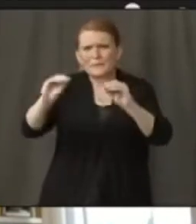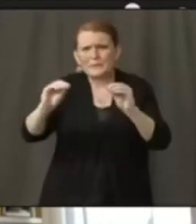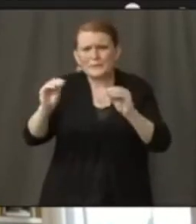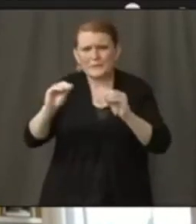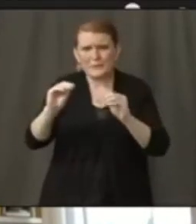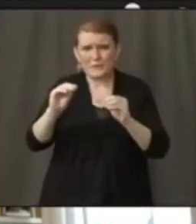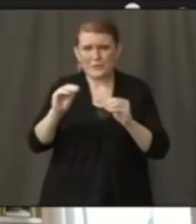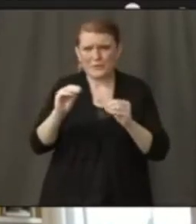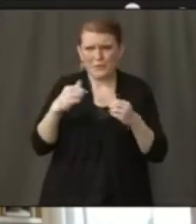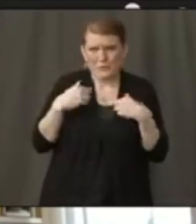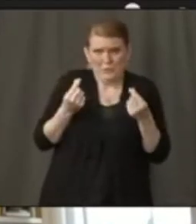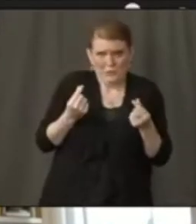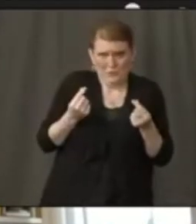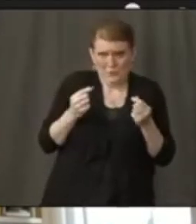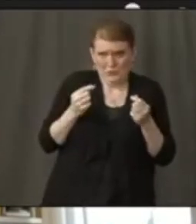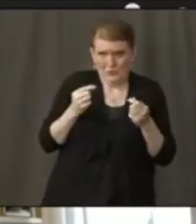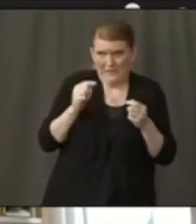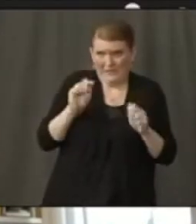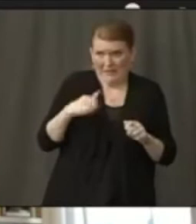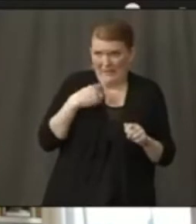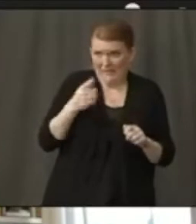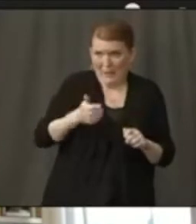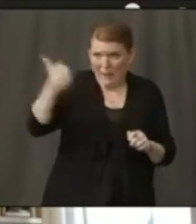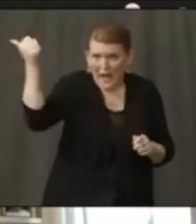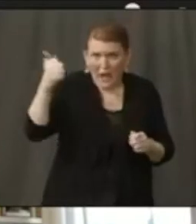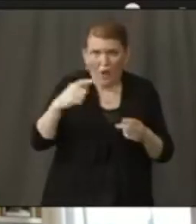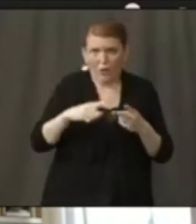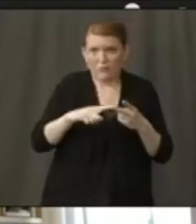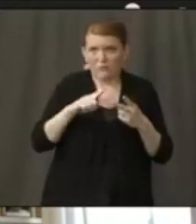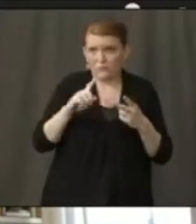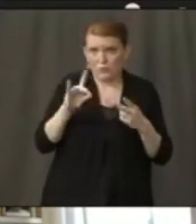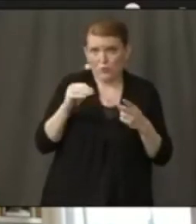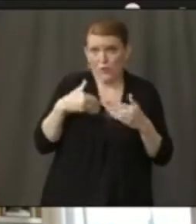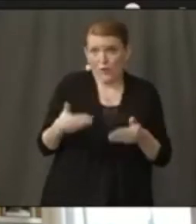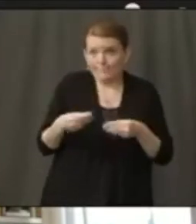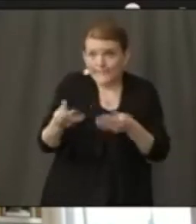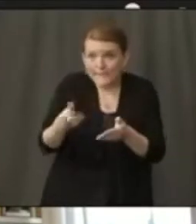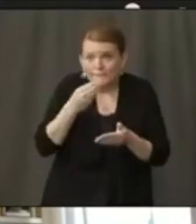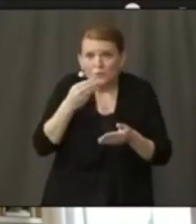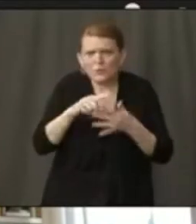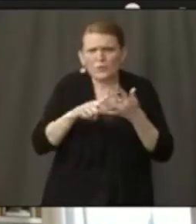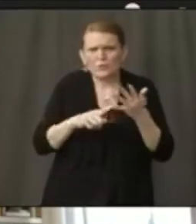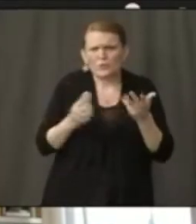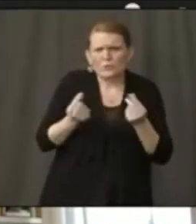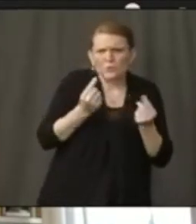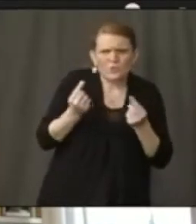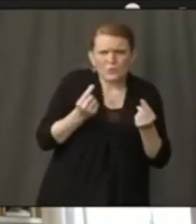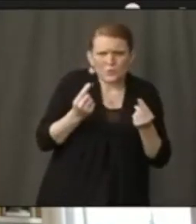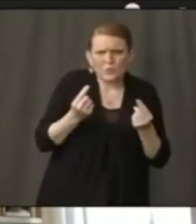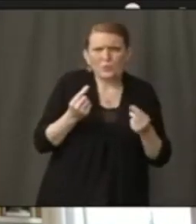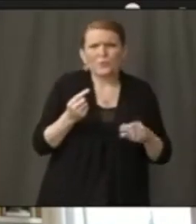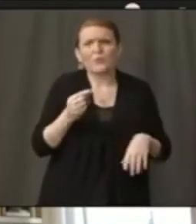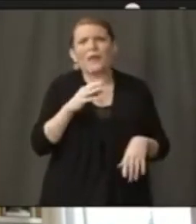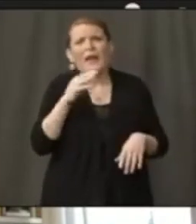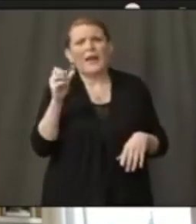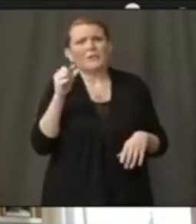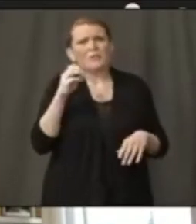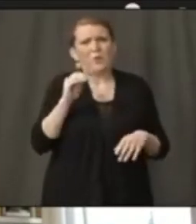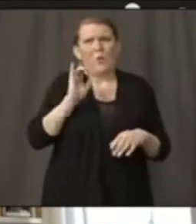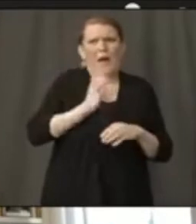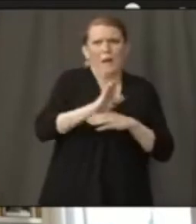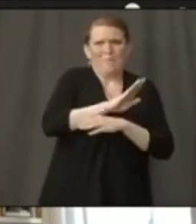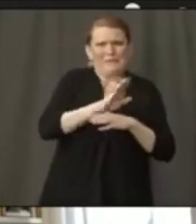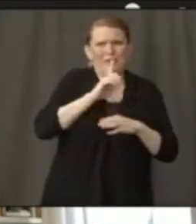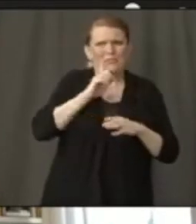comfort levels are going to be dependent on other patrons' behavior to an extent we have not seen before.